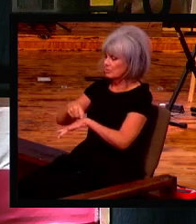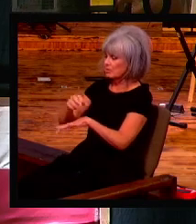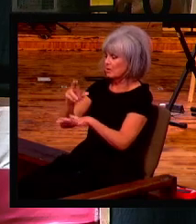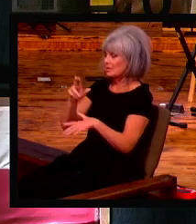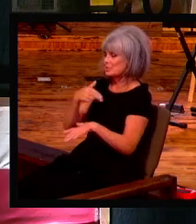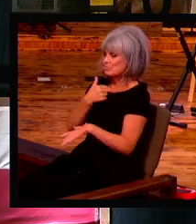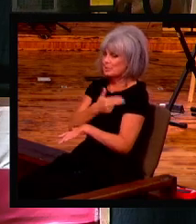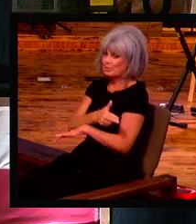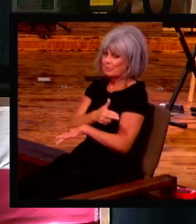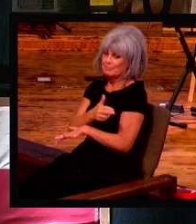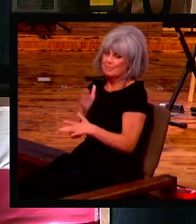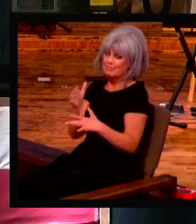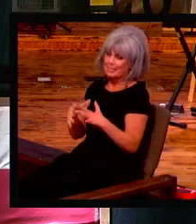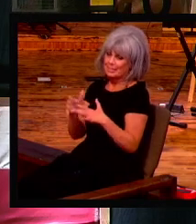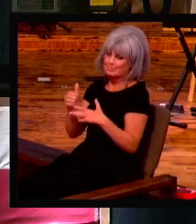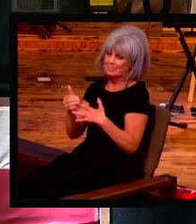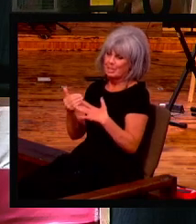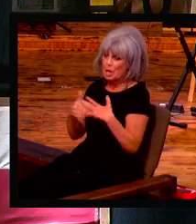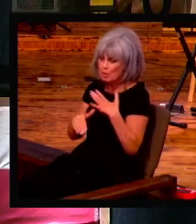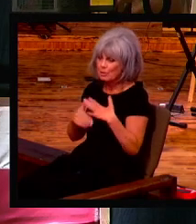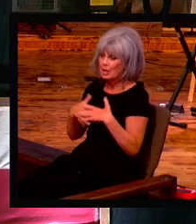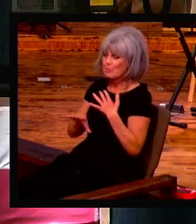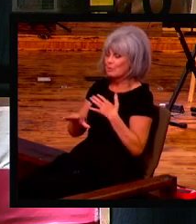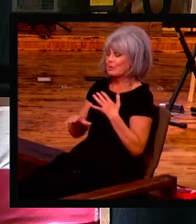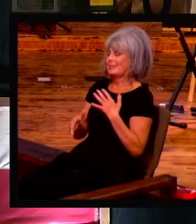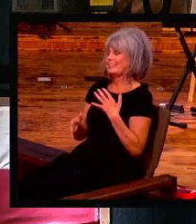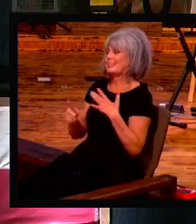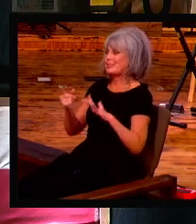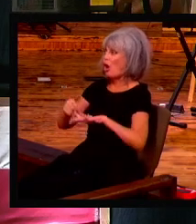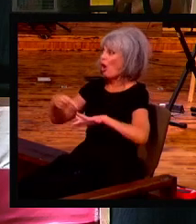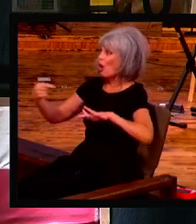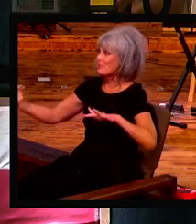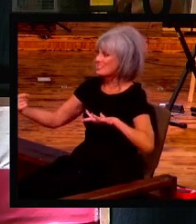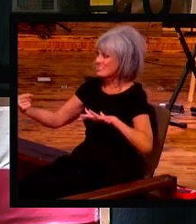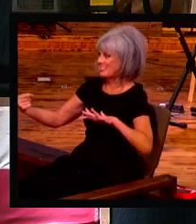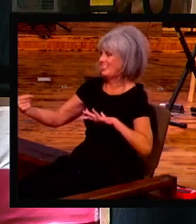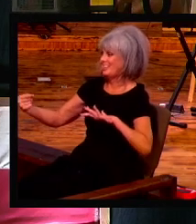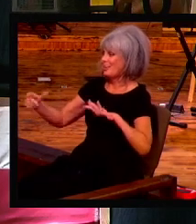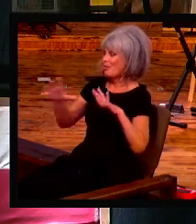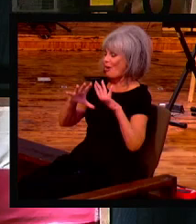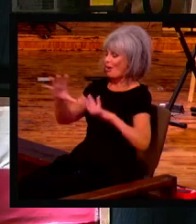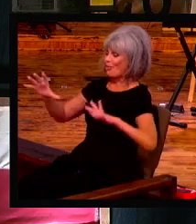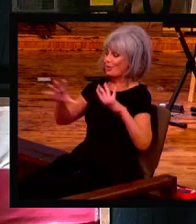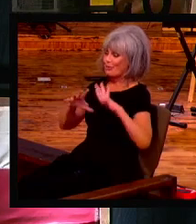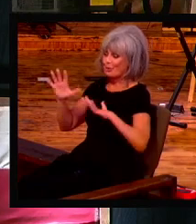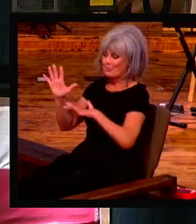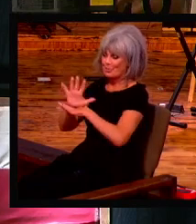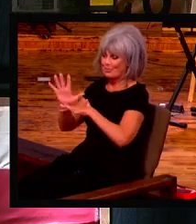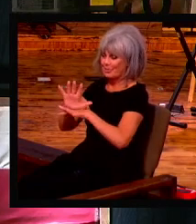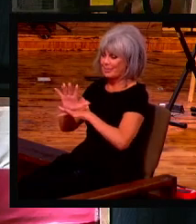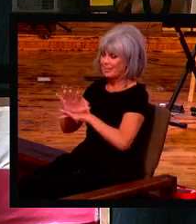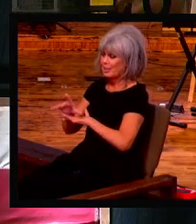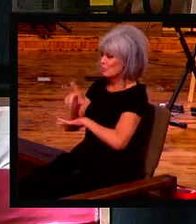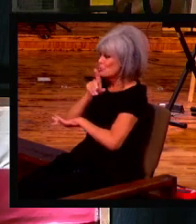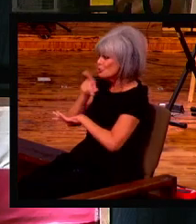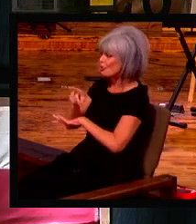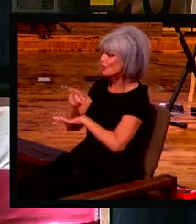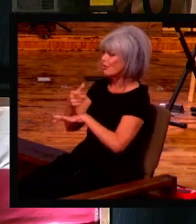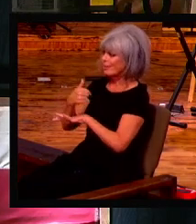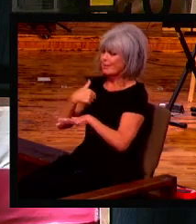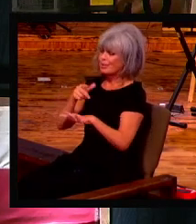labor. Like the opposite of a Hollywood movie. So I'm like, okay, are you sure? She's like, yeah, I'm pretty sure. I'm like,